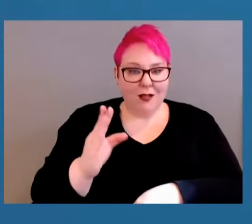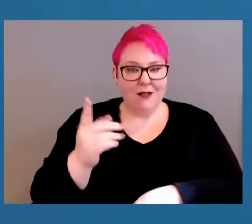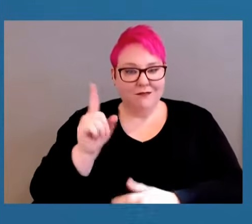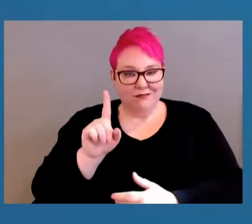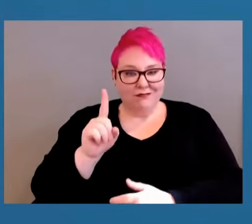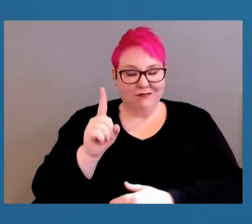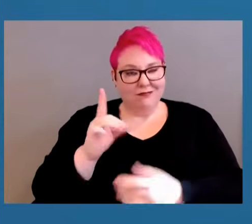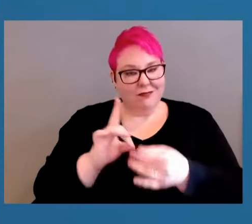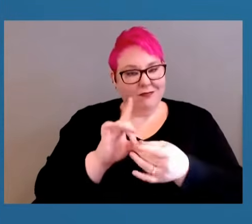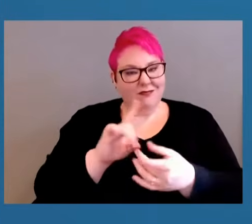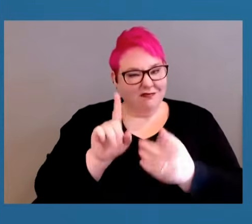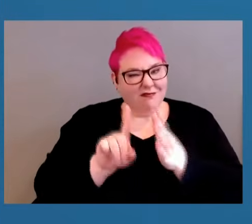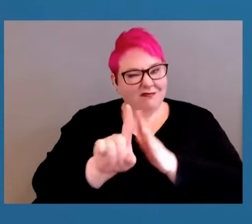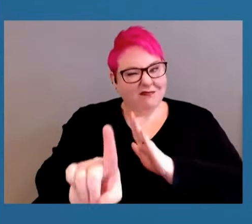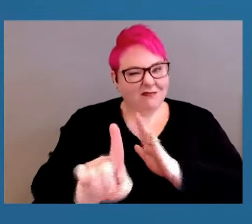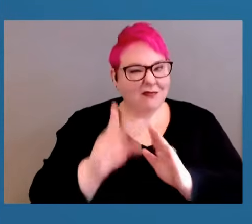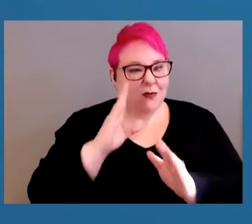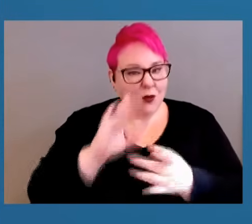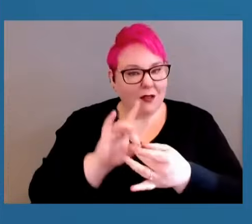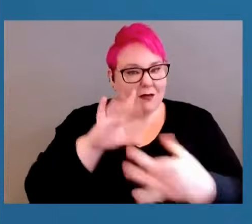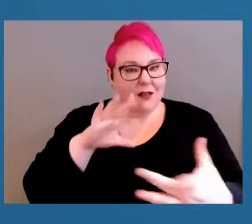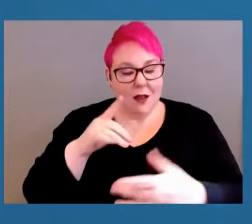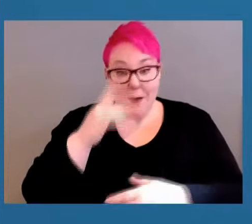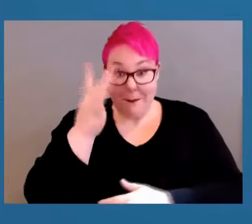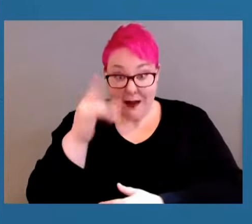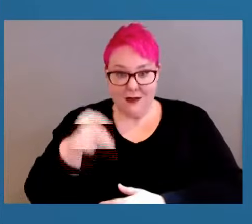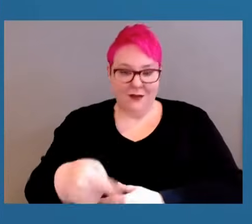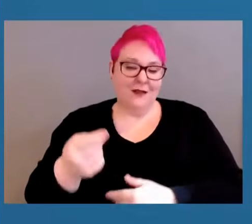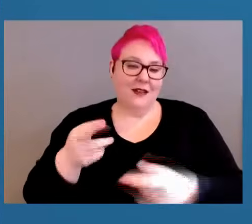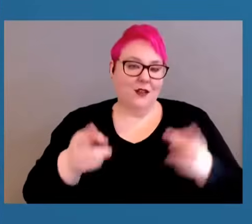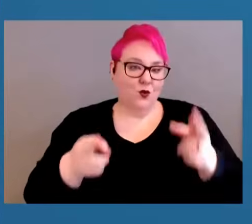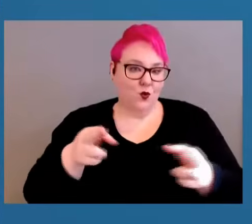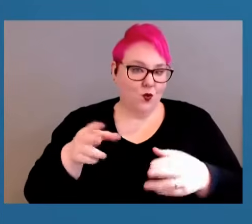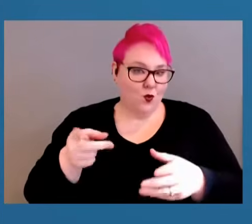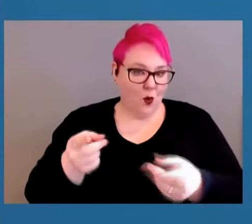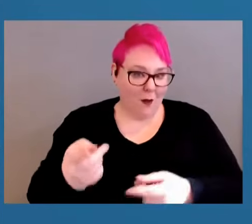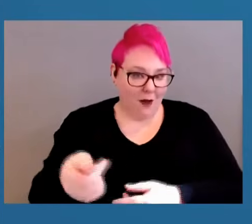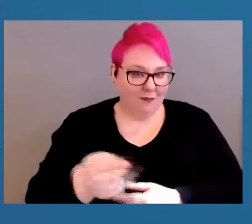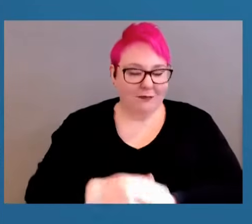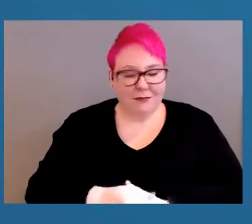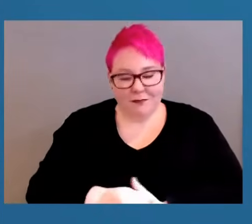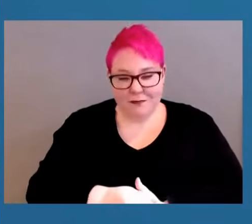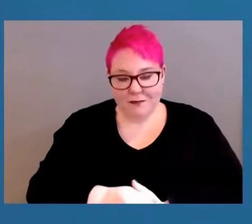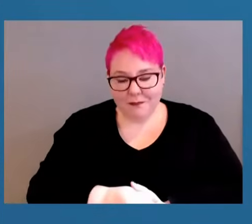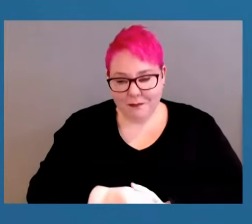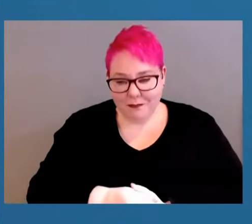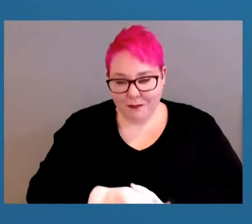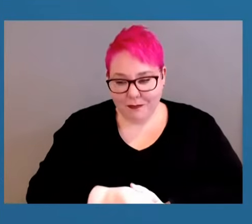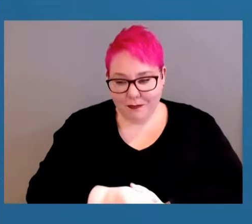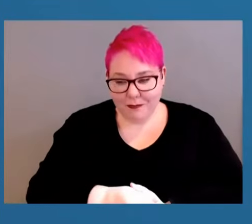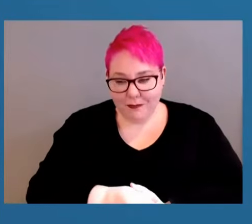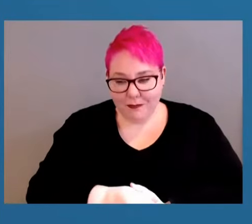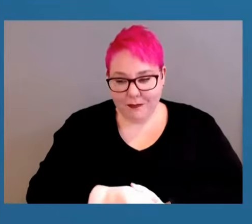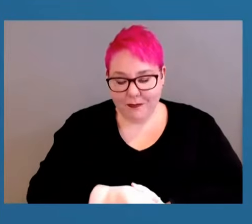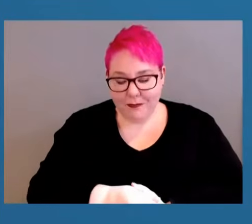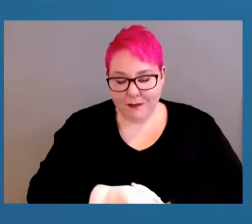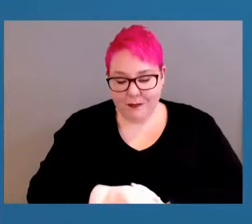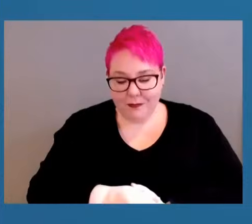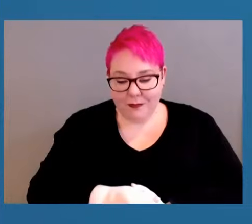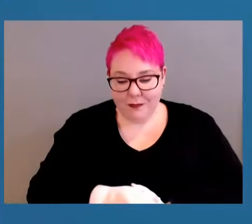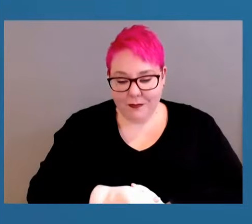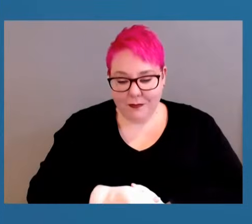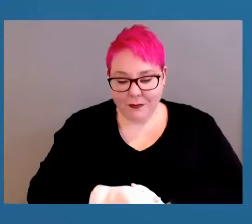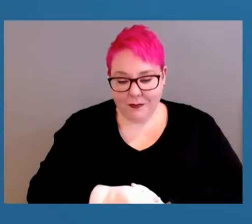We'll get a satisfactory outcome because of this robot. All right, before we move to off topics, we'll excuse our guests over here, to the left over here.